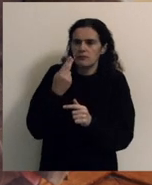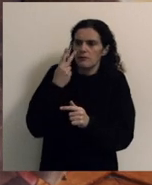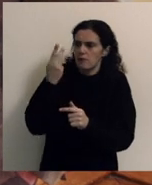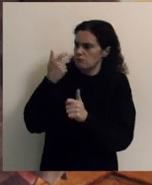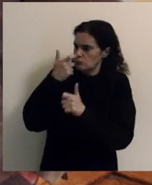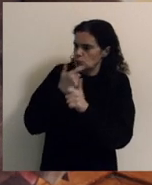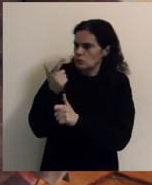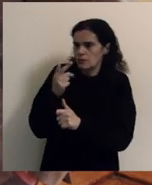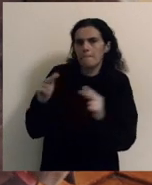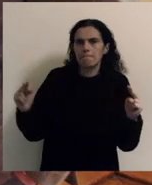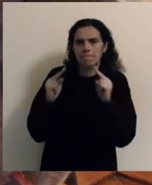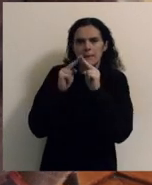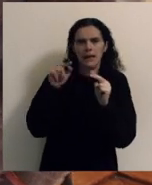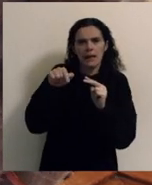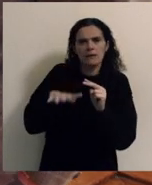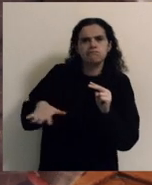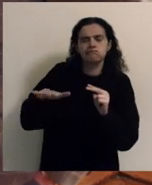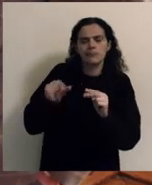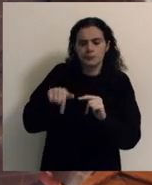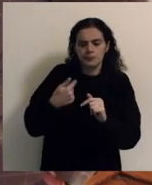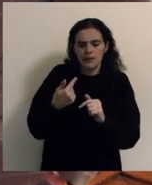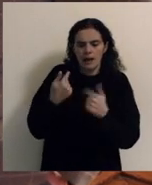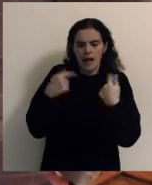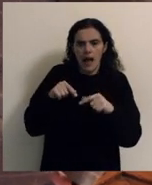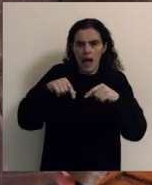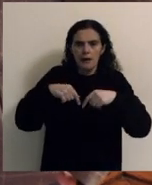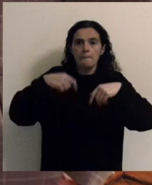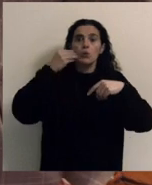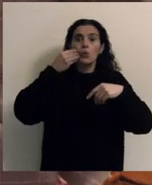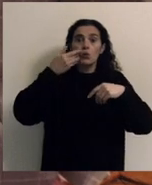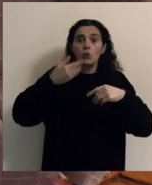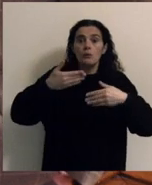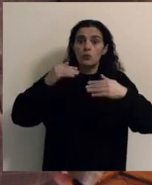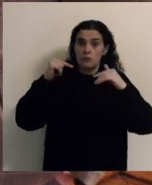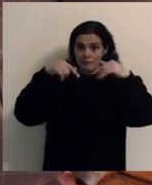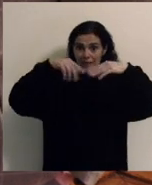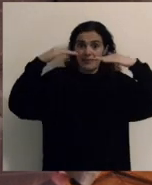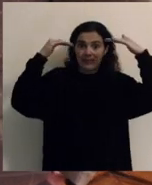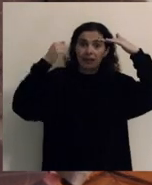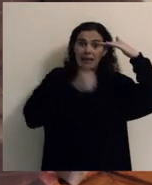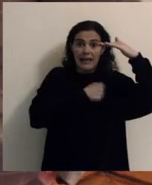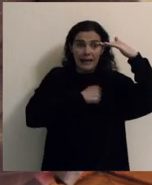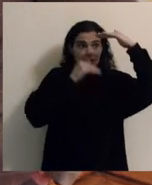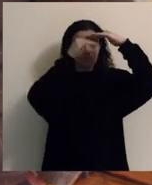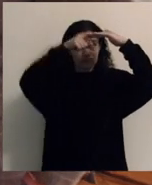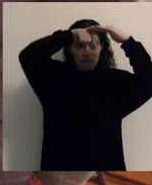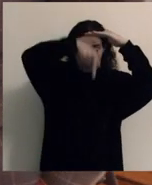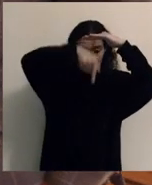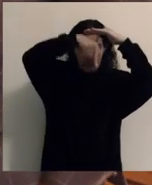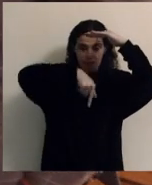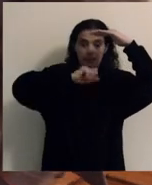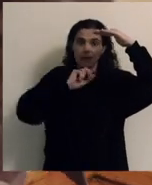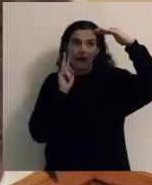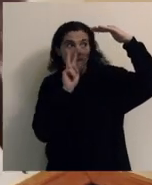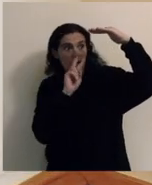in Paris at the Grand Palais, he had them hanging from the ceiling so you could see them from both the front and the